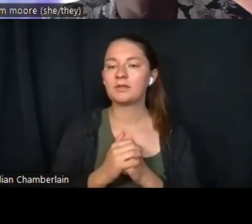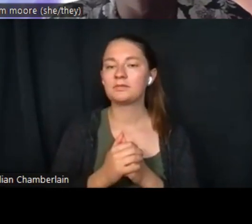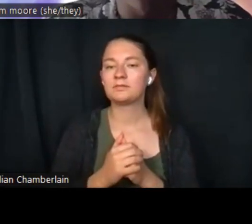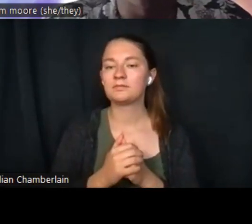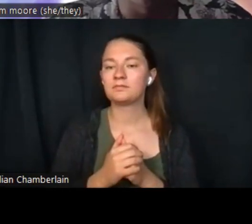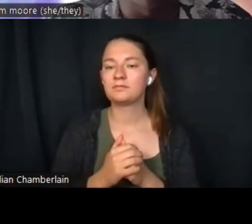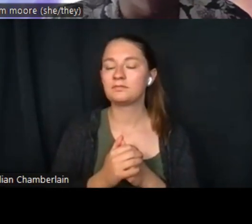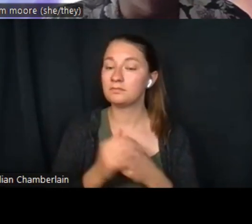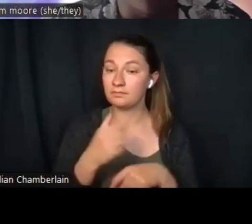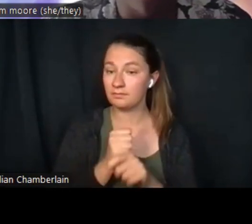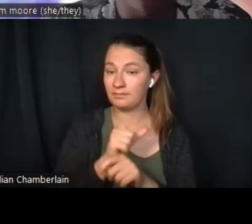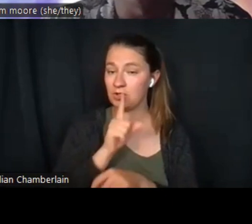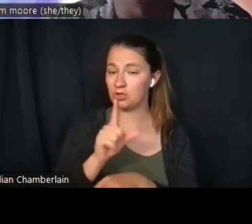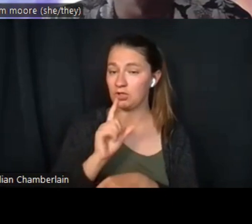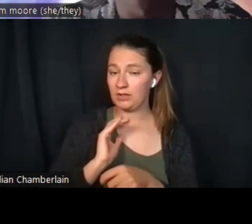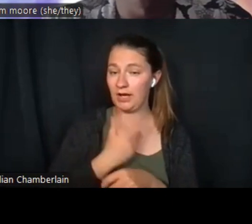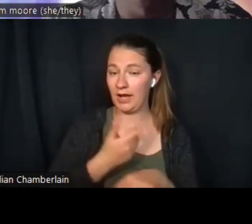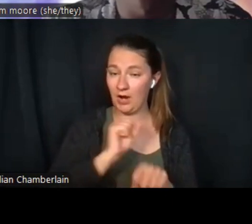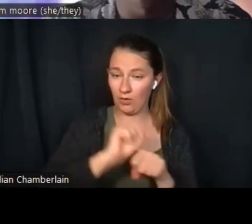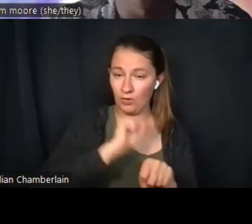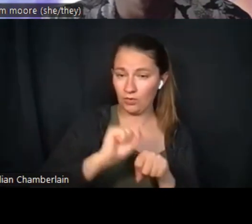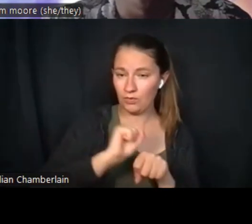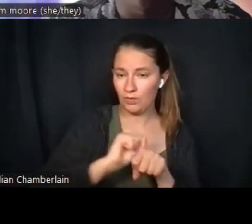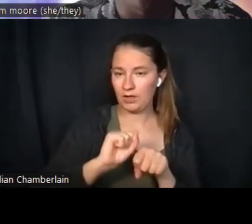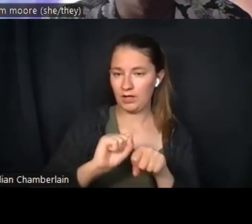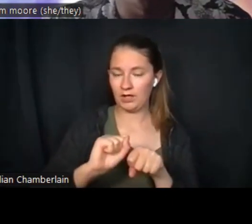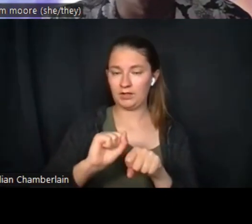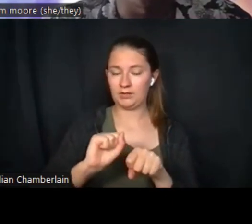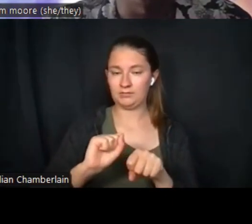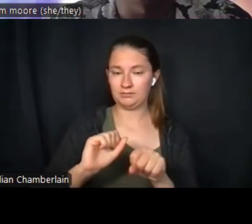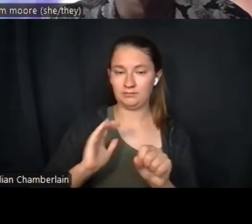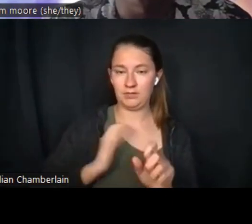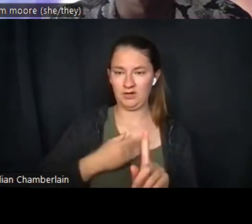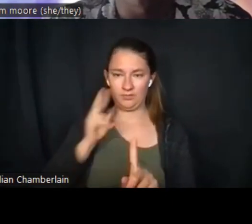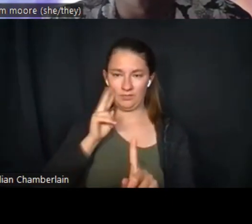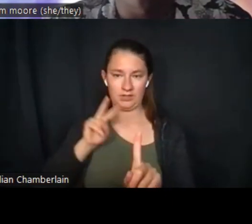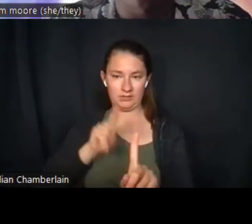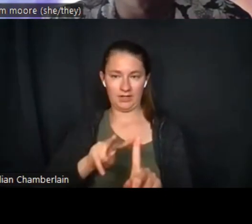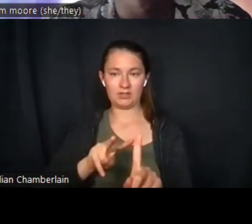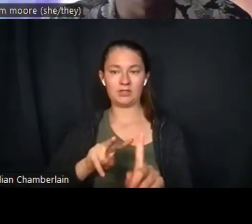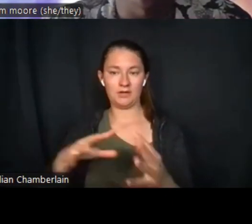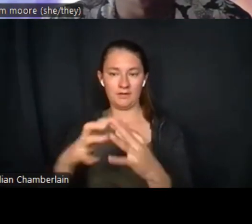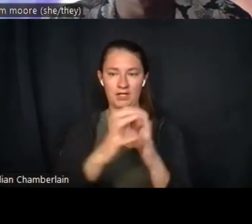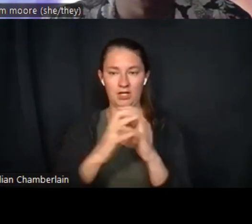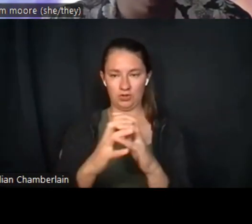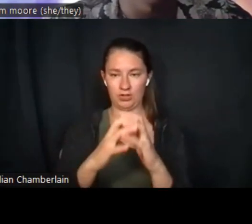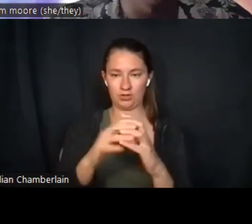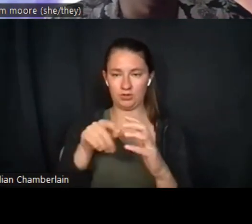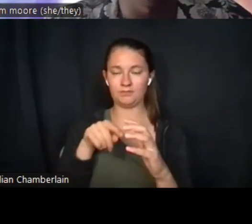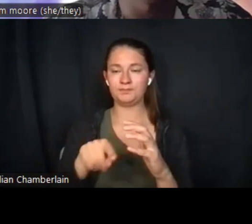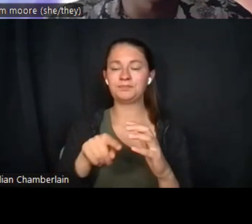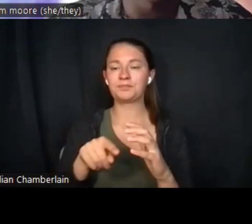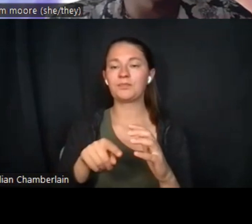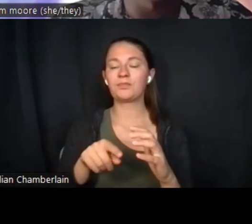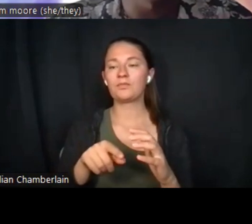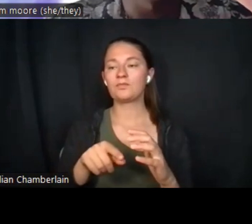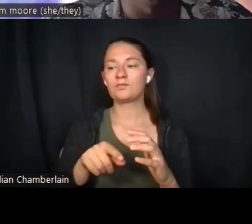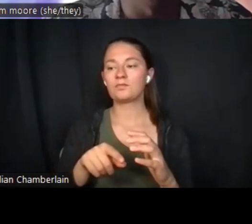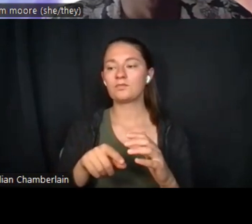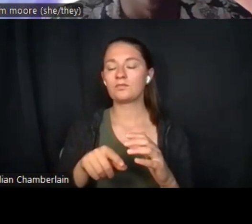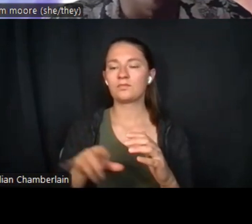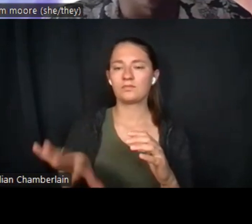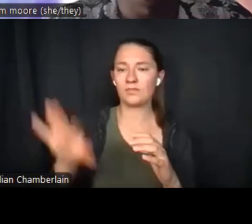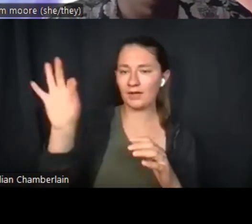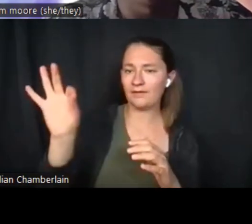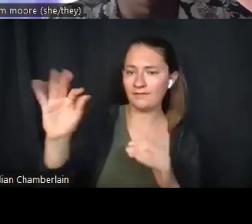of our work from an intersectional lens and trying to address a lot of the inequities that we ended up finding in the